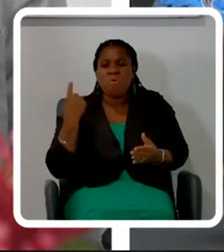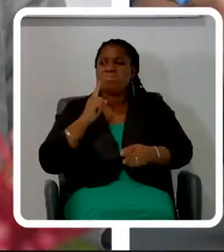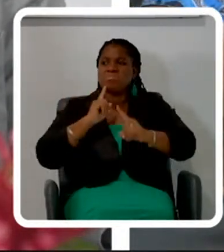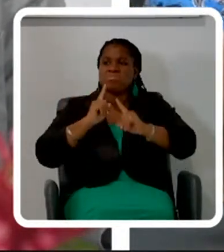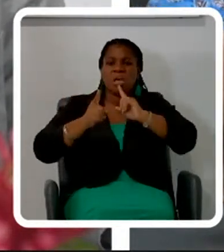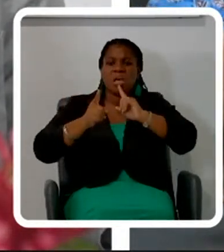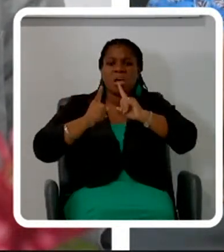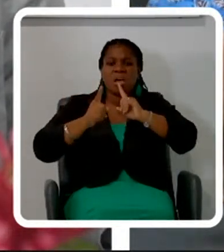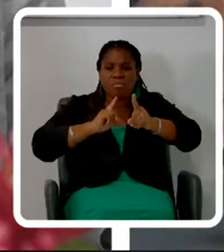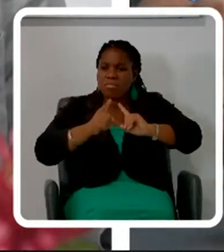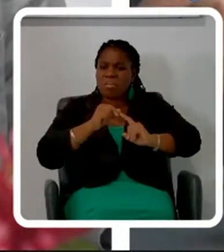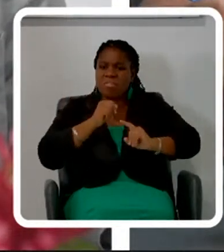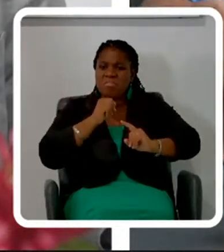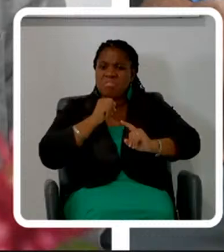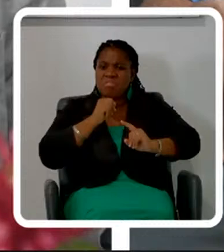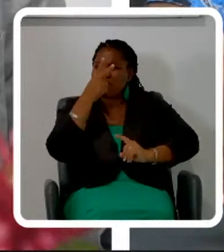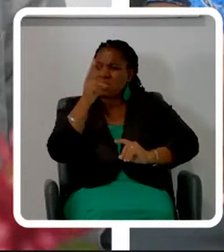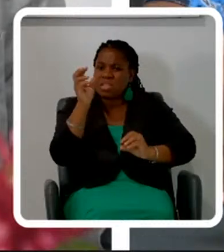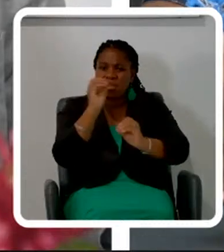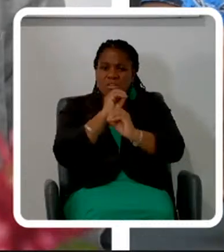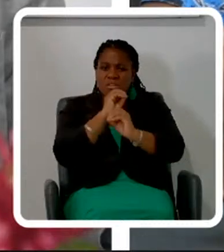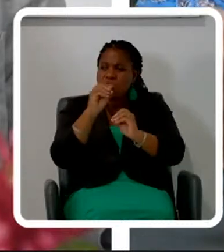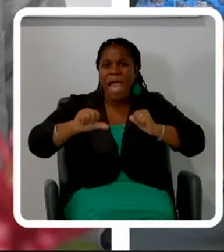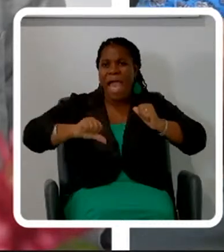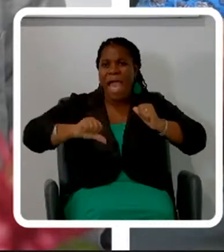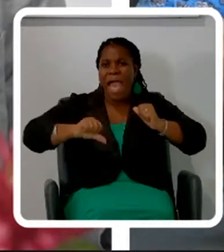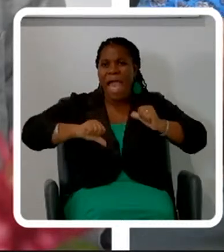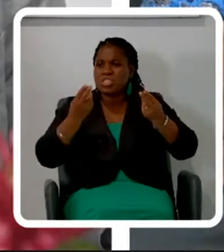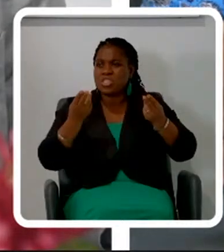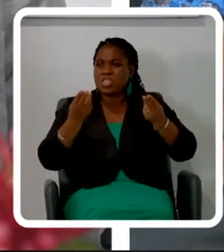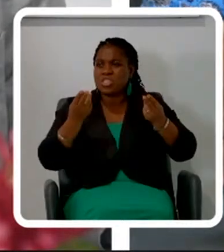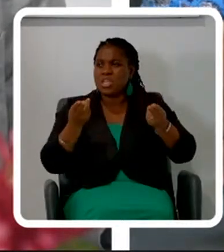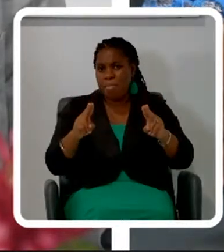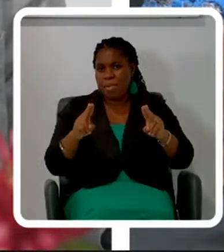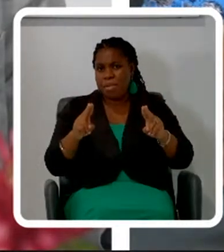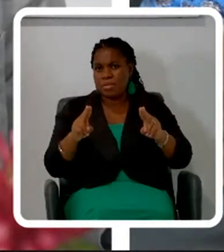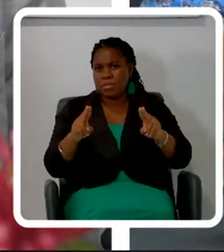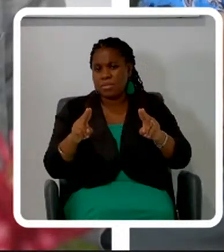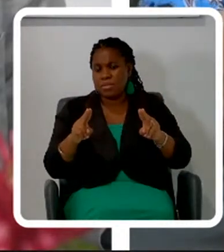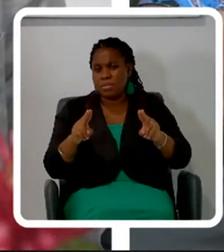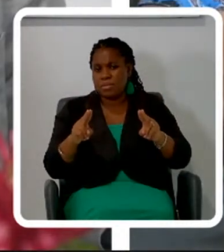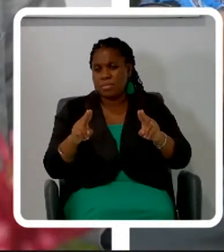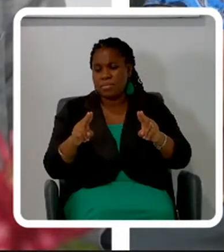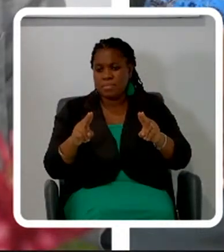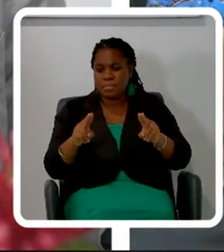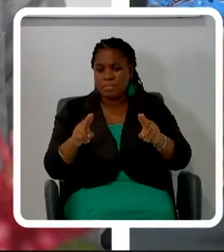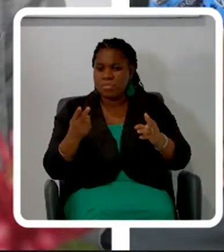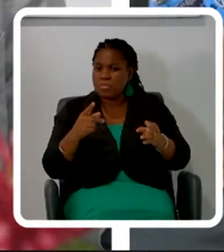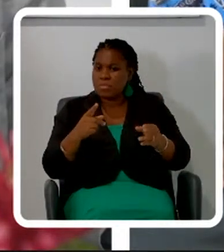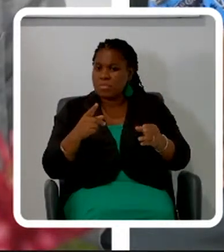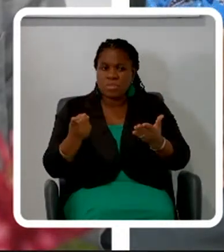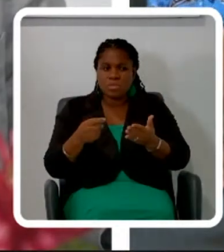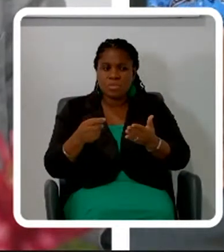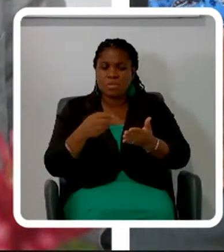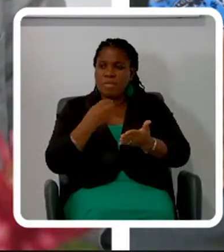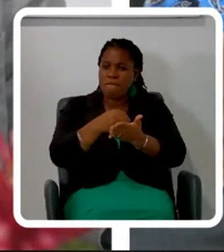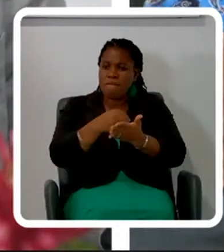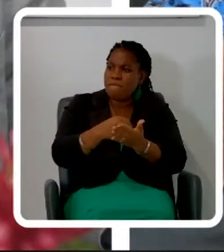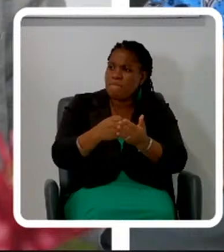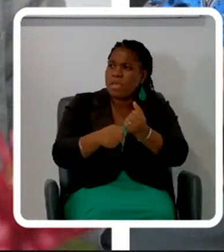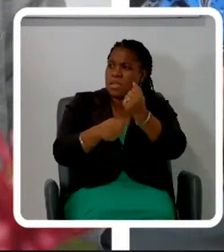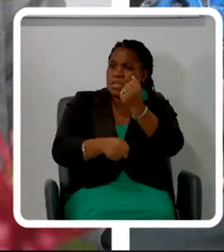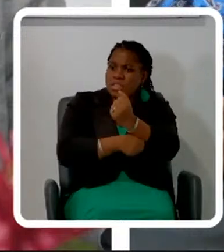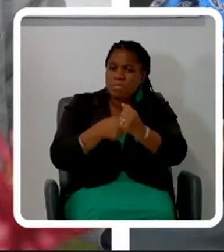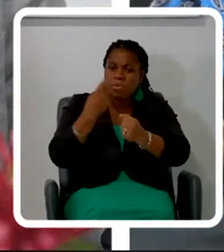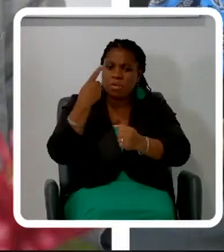into real action, or maybe action is not the word, financial support for this